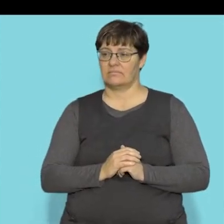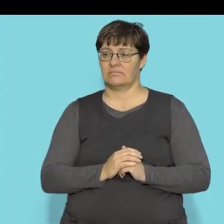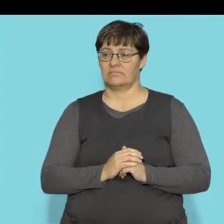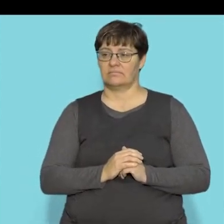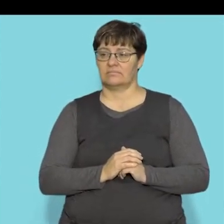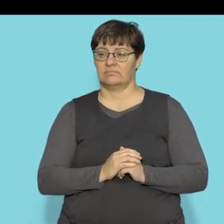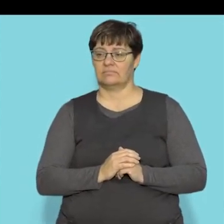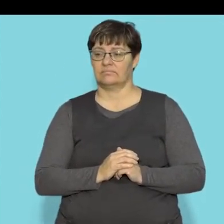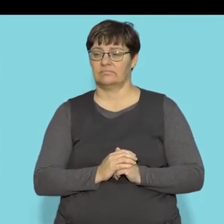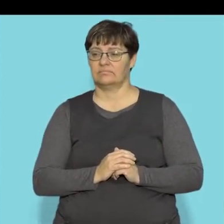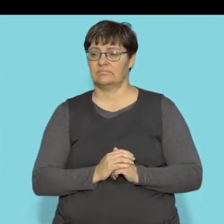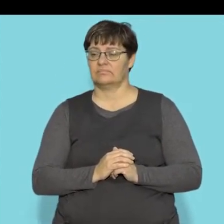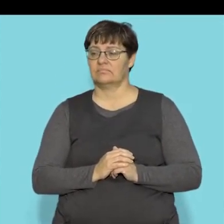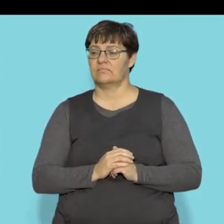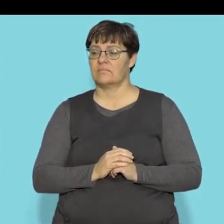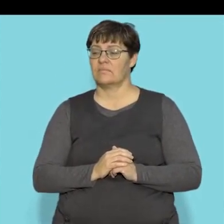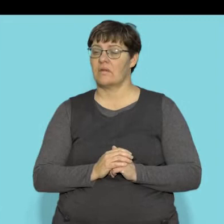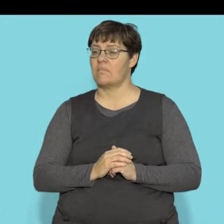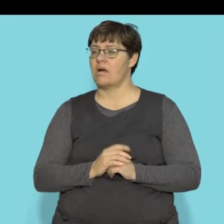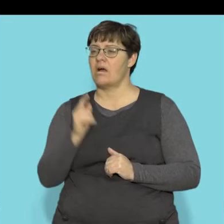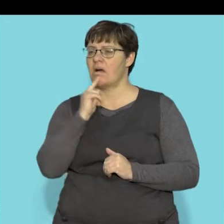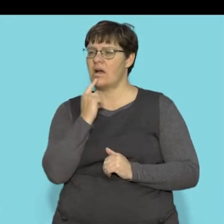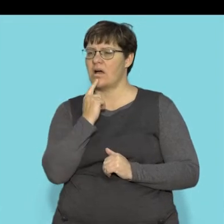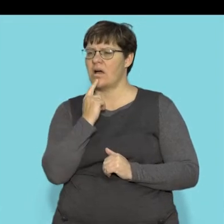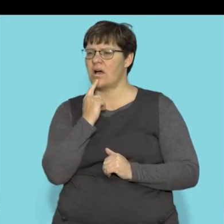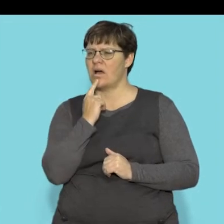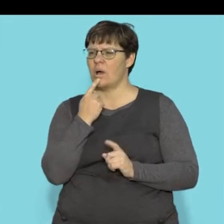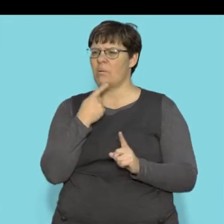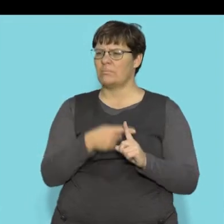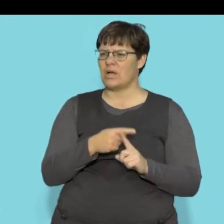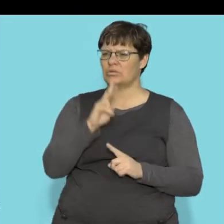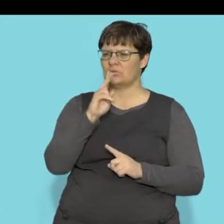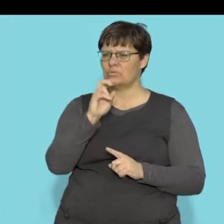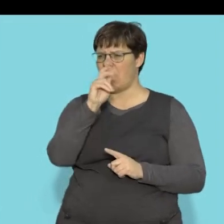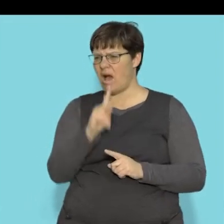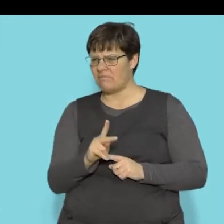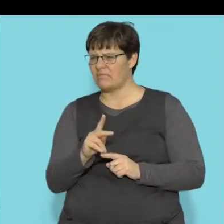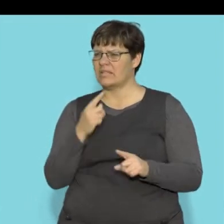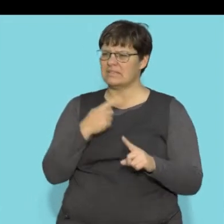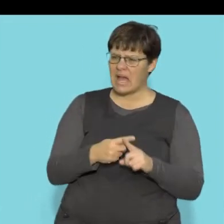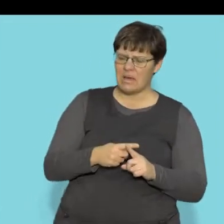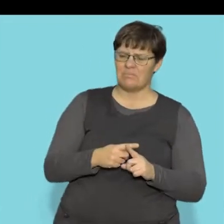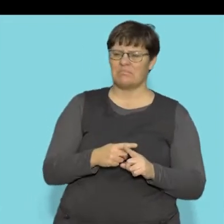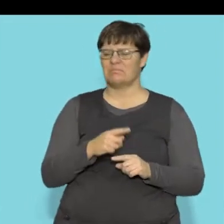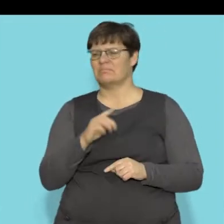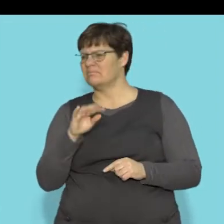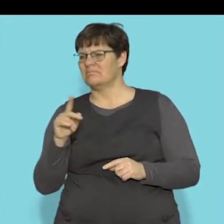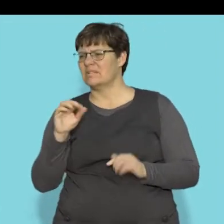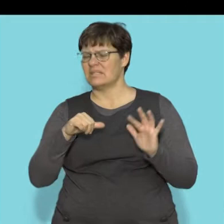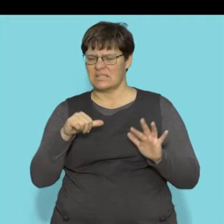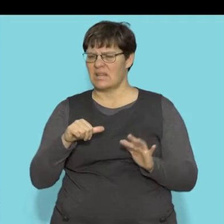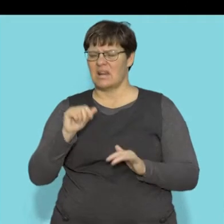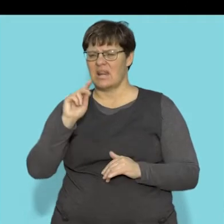by 10,97. And guys, if you're wondering what these plus 2 half times 16